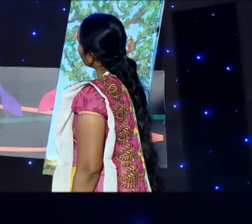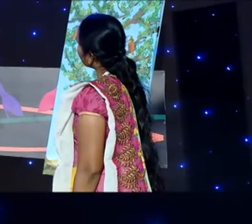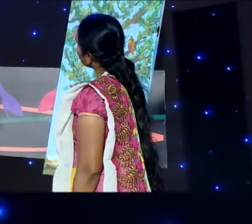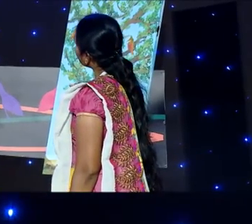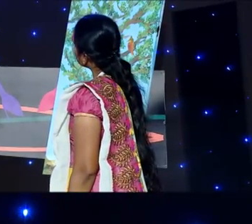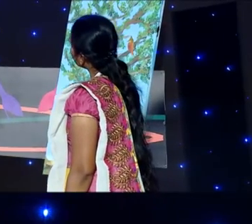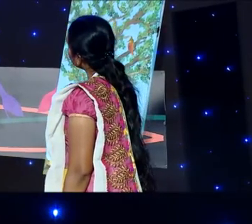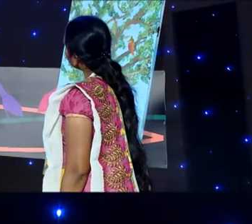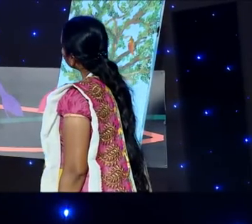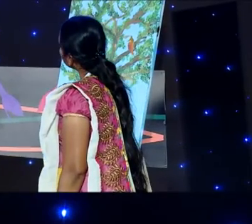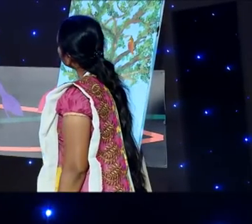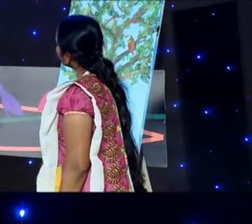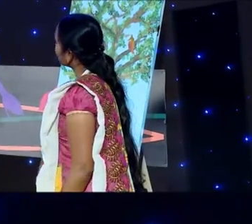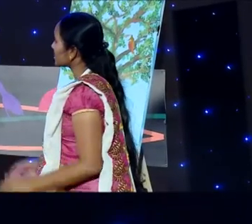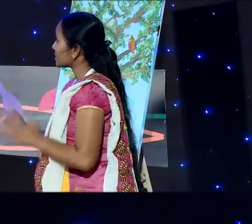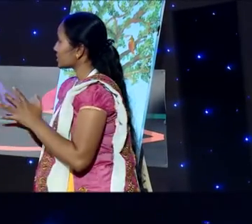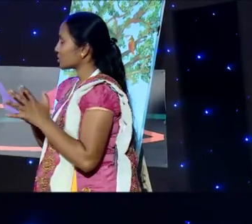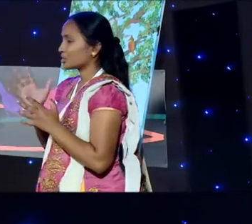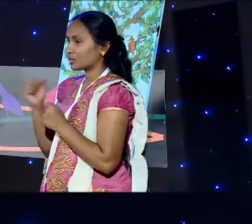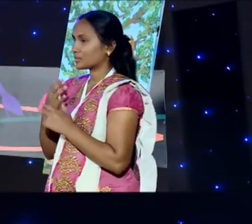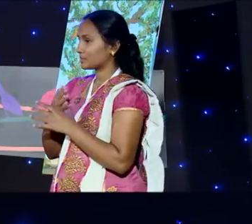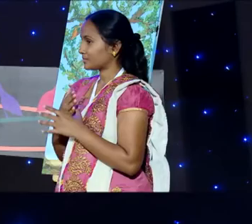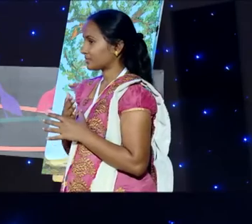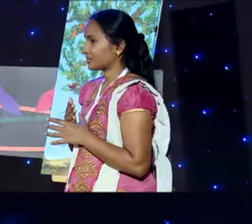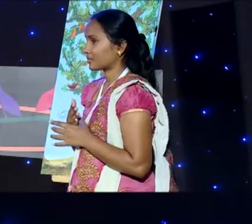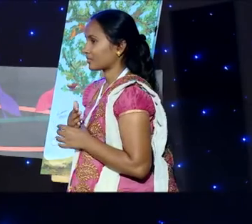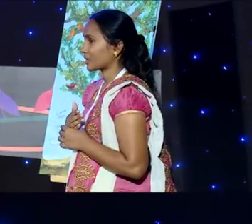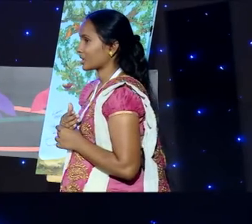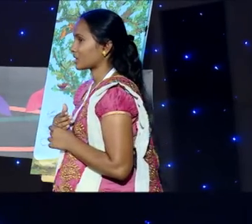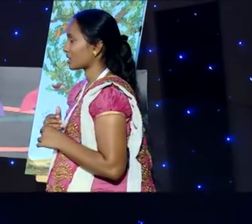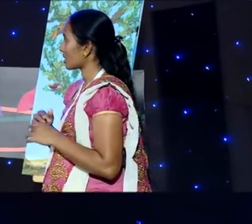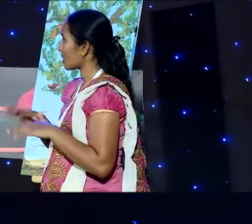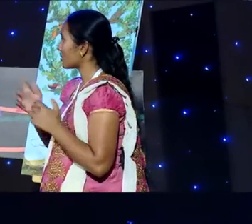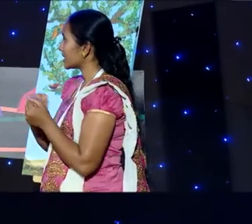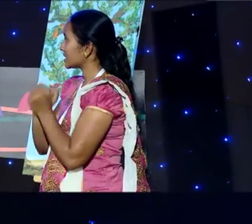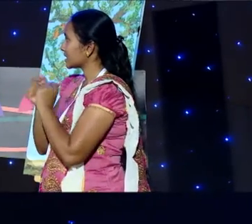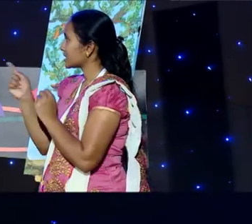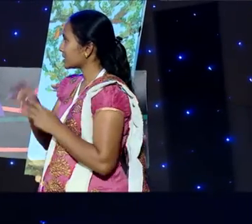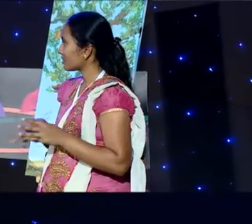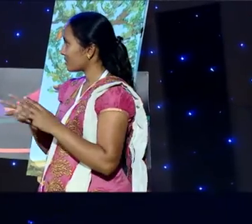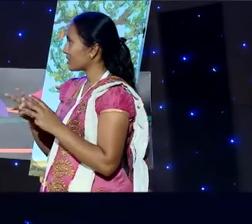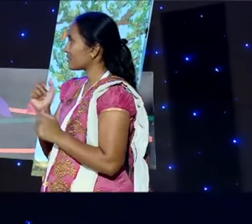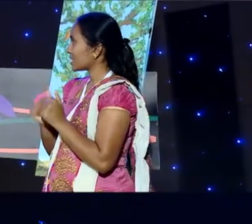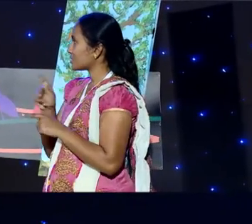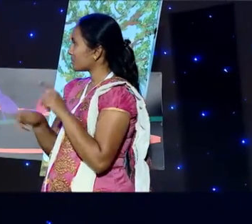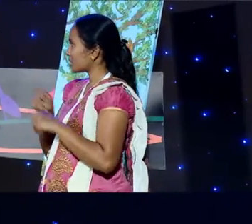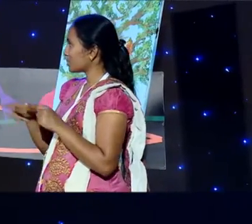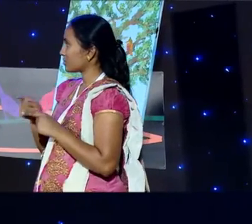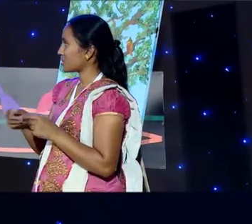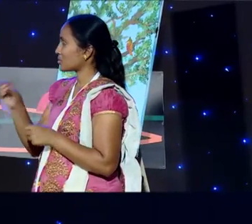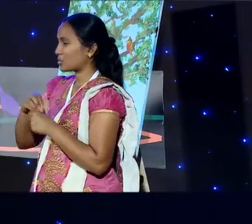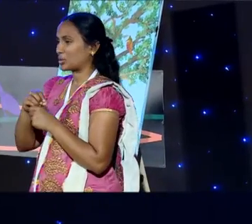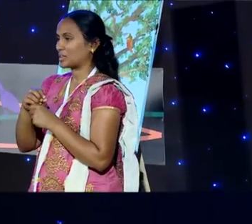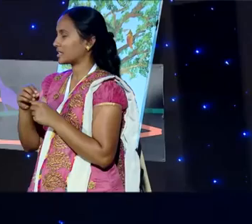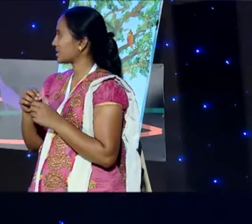I could tell you story after story of Karma Kitchen and how it changes the way in which people engage with each